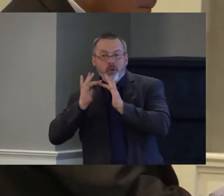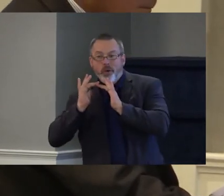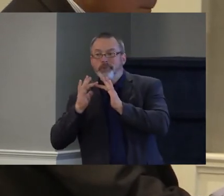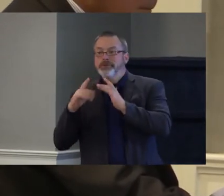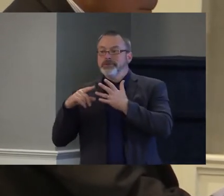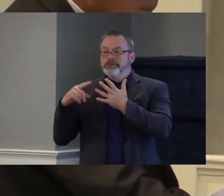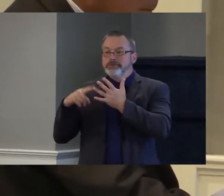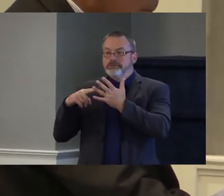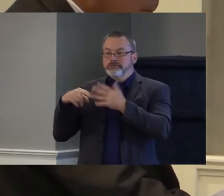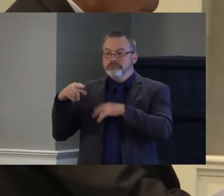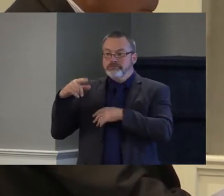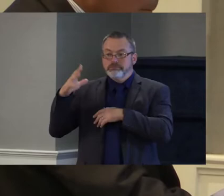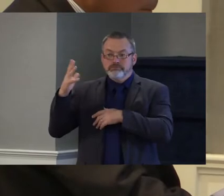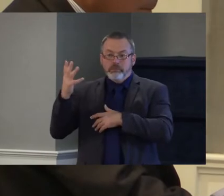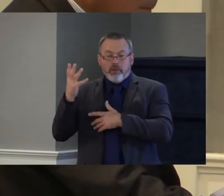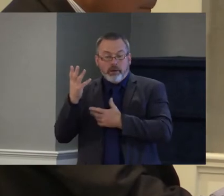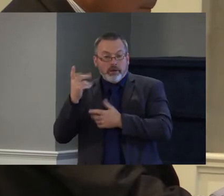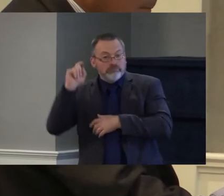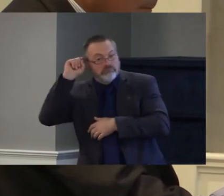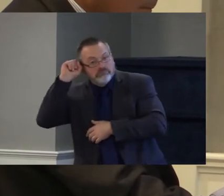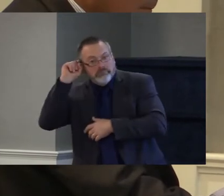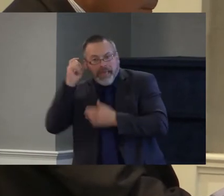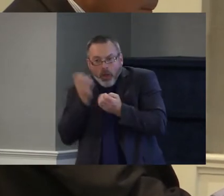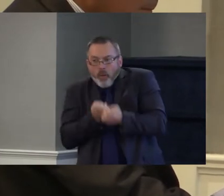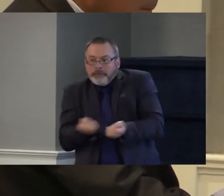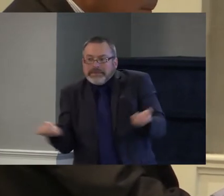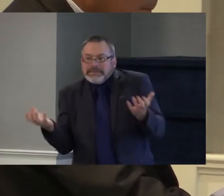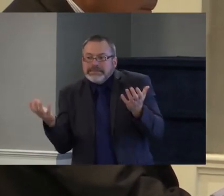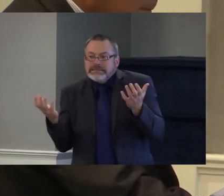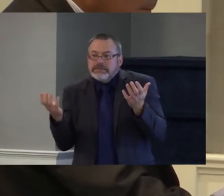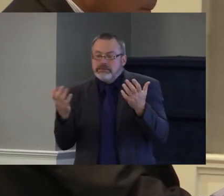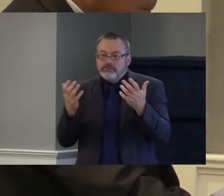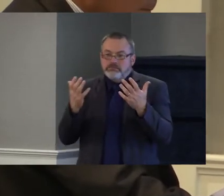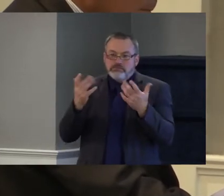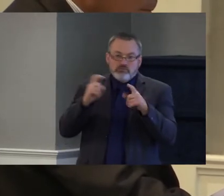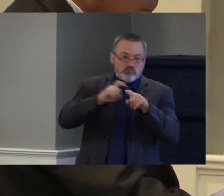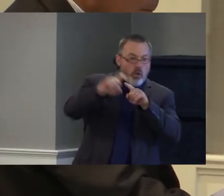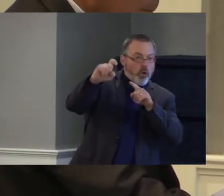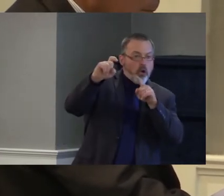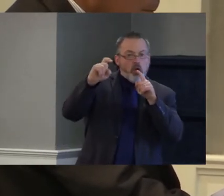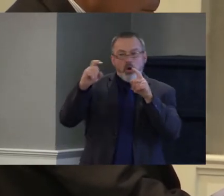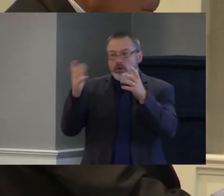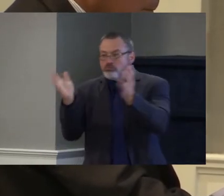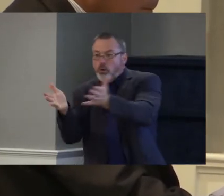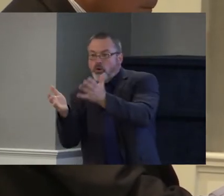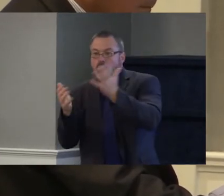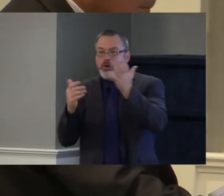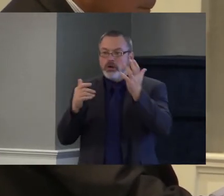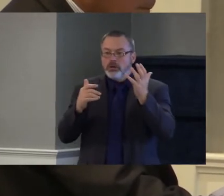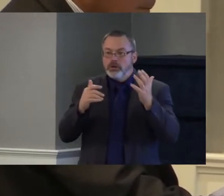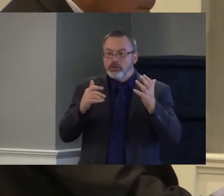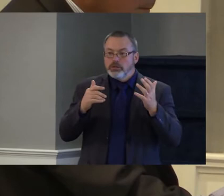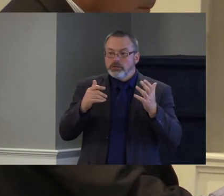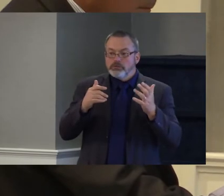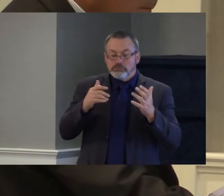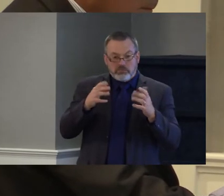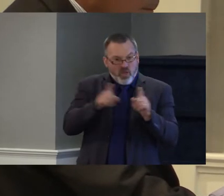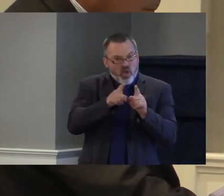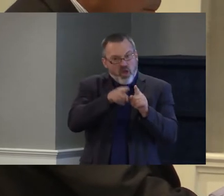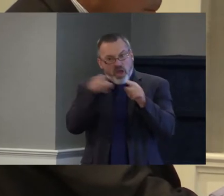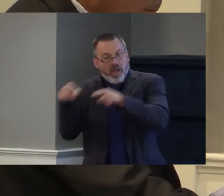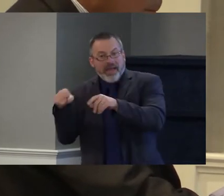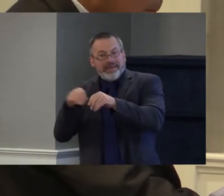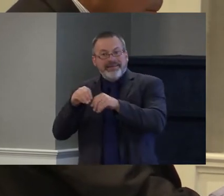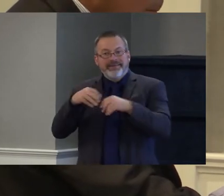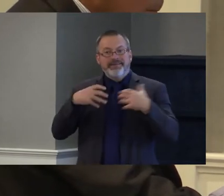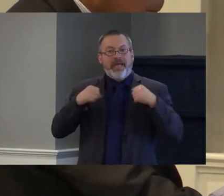use telephones, and in healthcare too. I am glad I was born 6 years after the signing of this significant